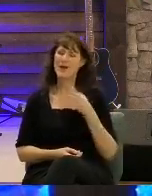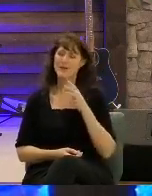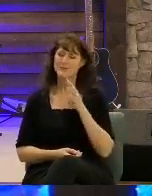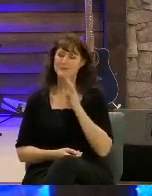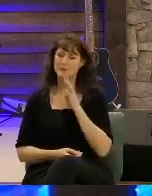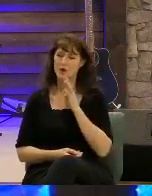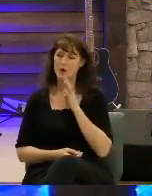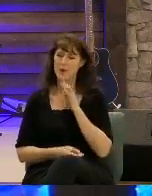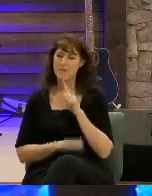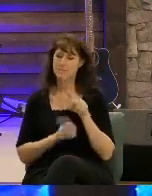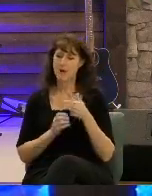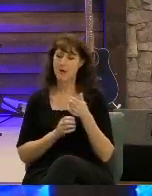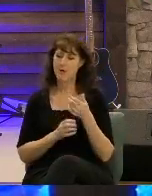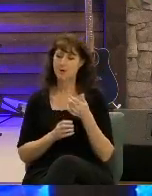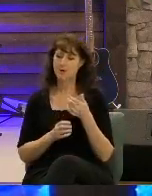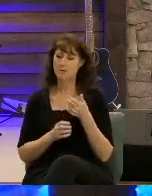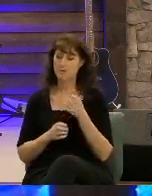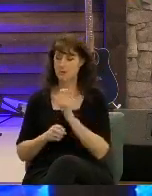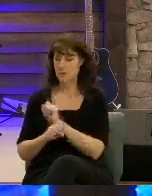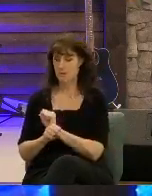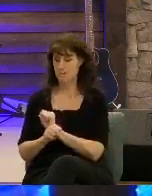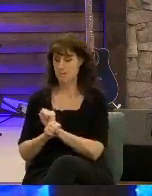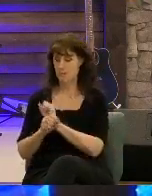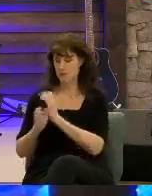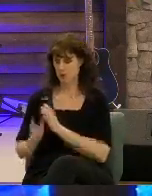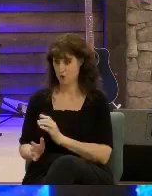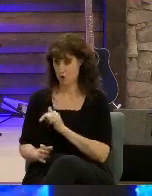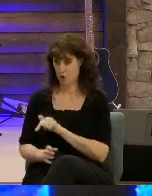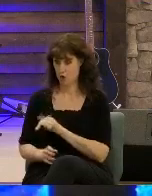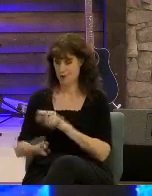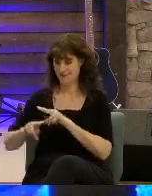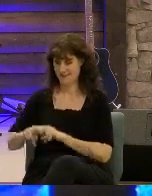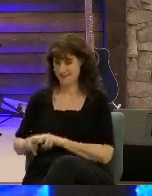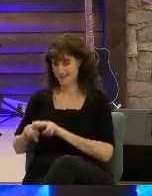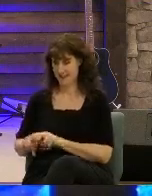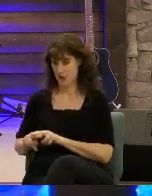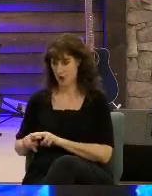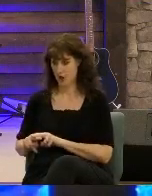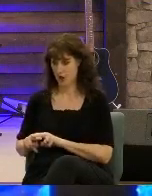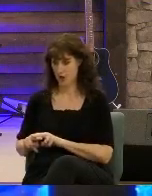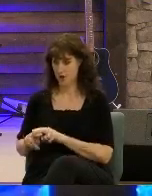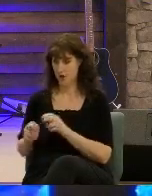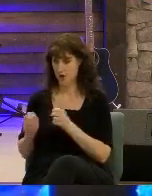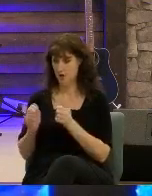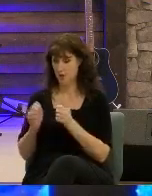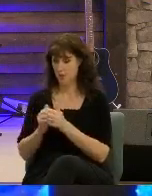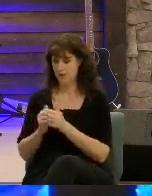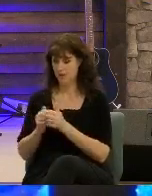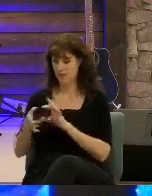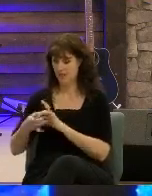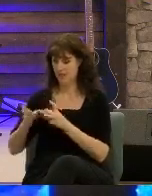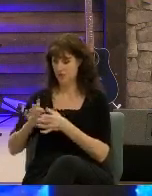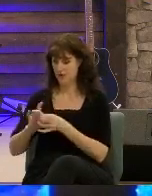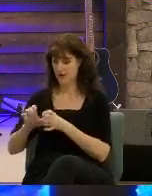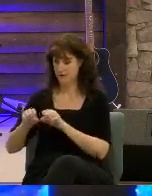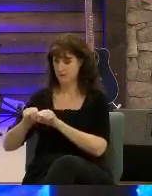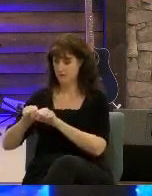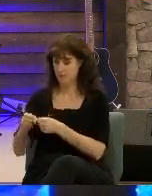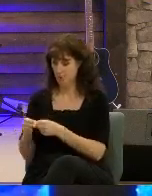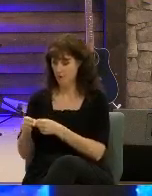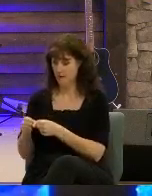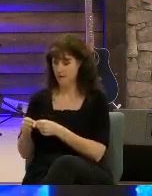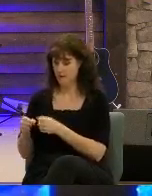know, the prisoner sitting in the prison cell, he's sitting there with the chains broken and everything because he doesn't